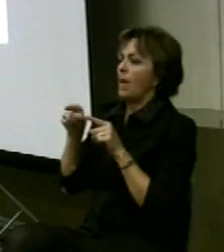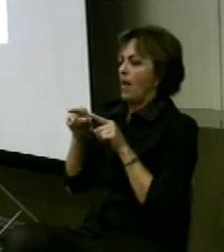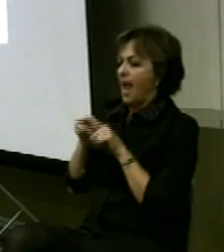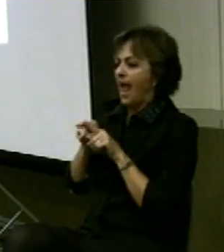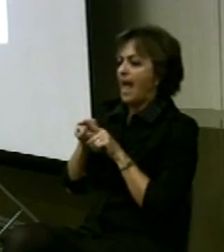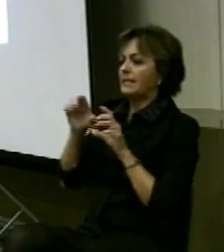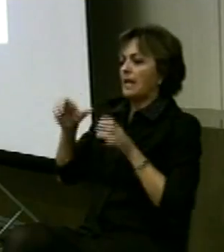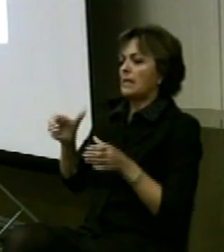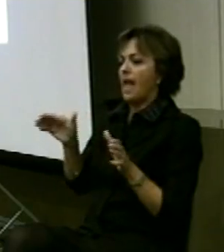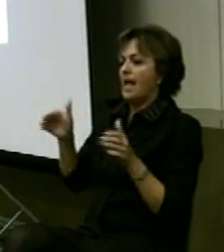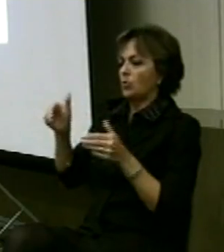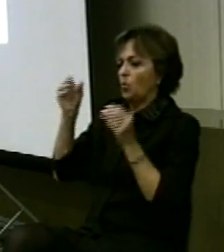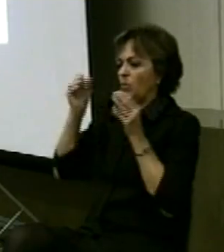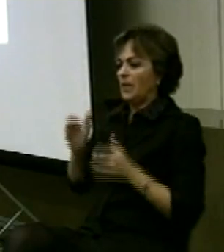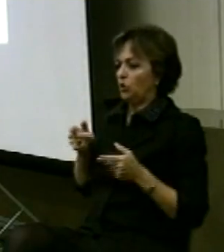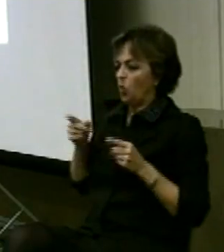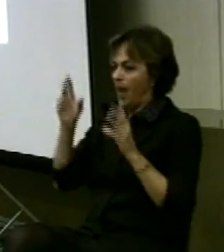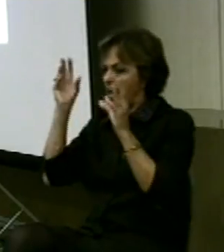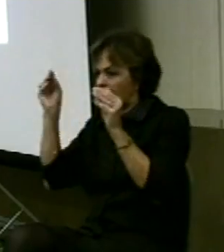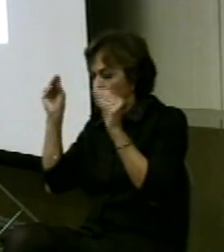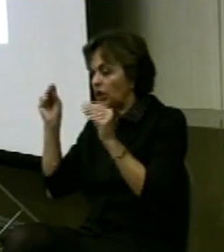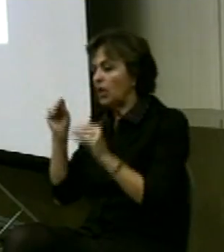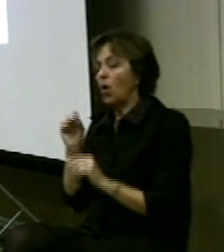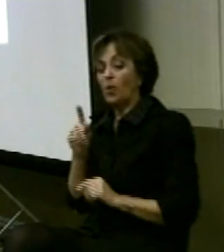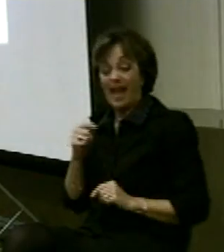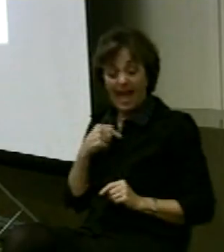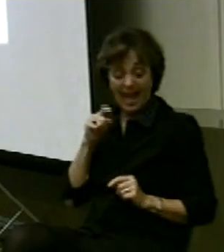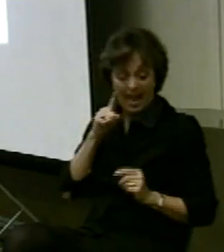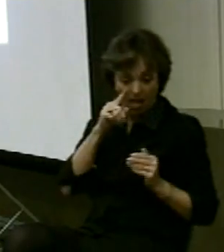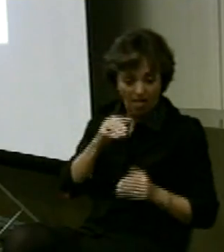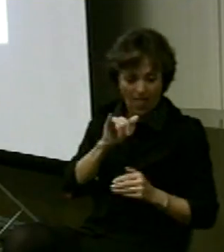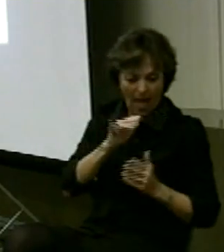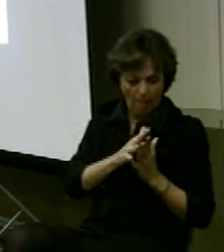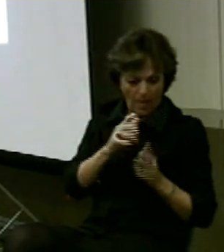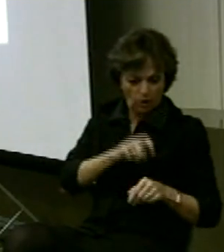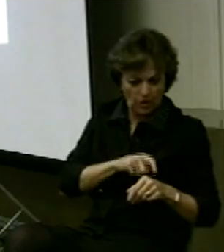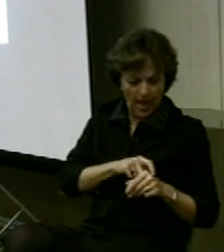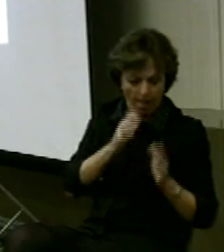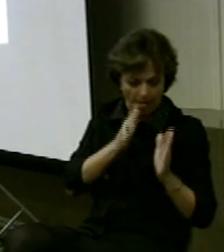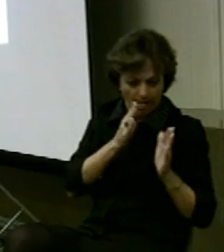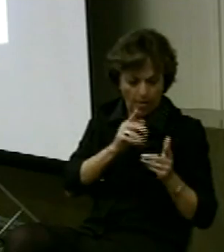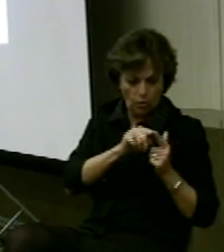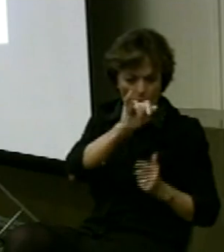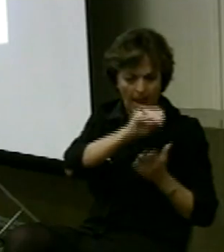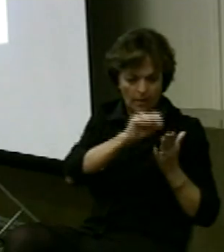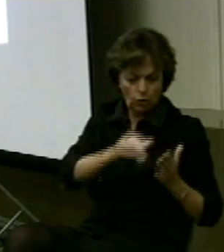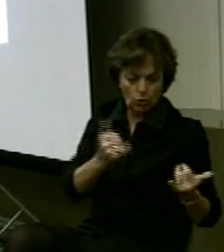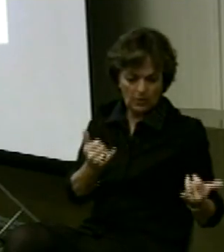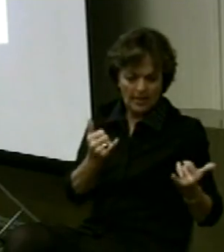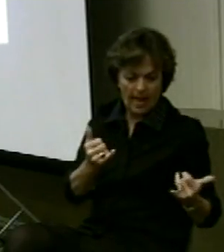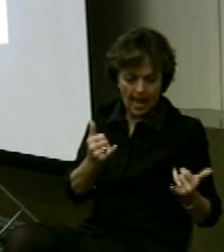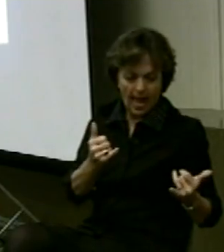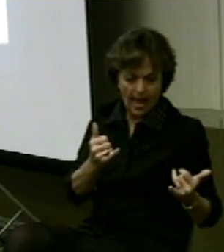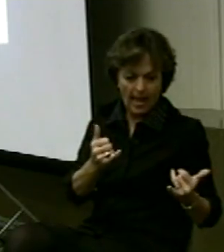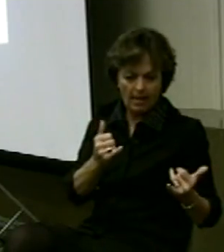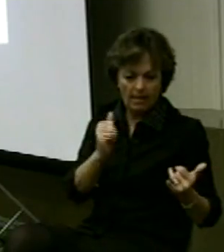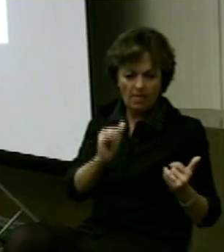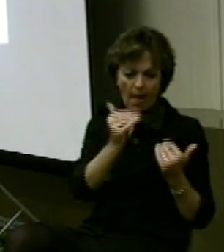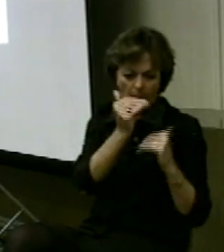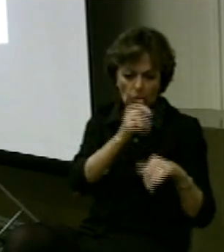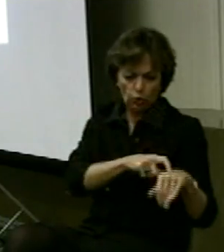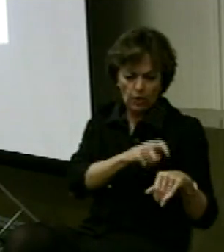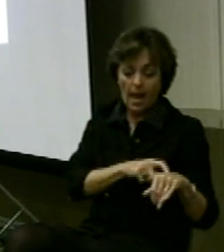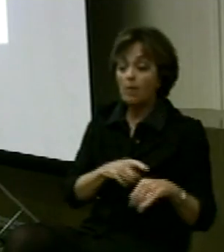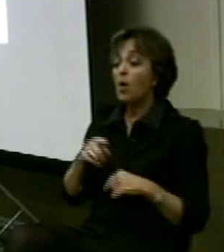you're teaching. Okay, well, I had to devote this much time and this much attention to this student today, whereas while you're